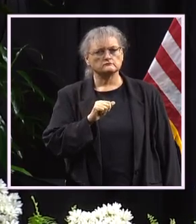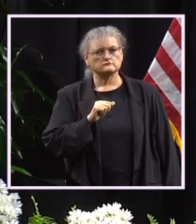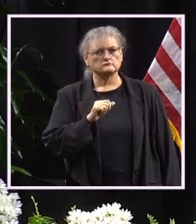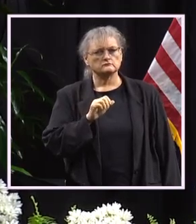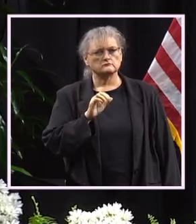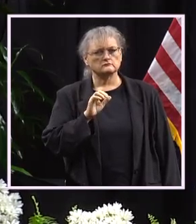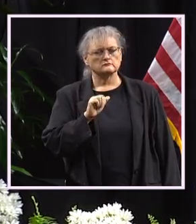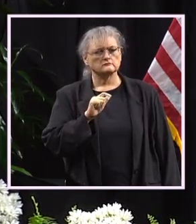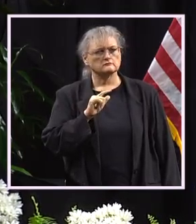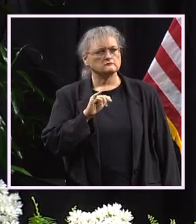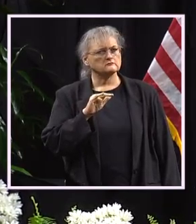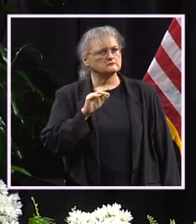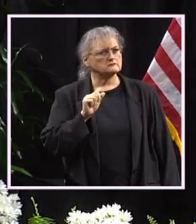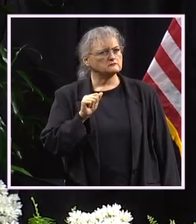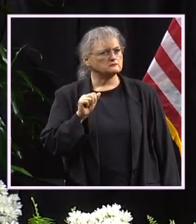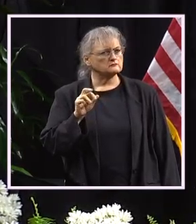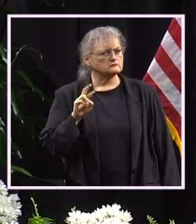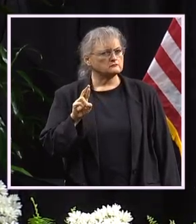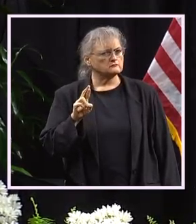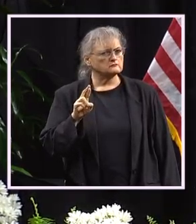Alina Luevano de Leon.